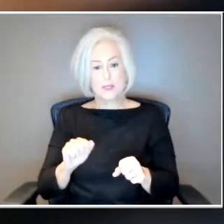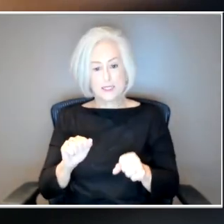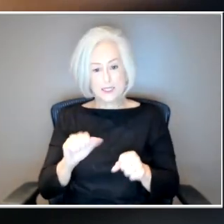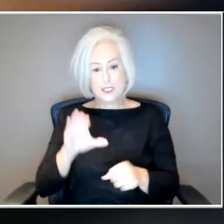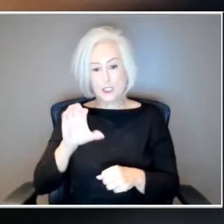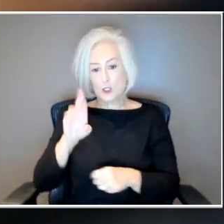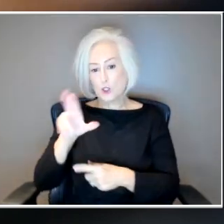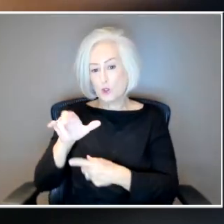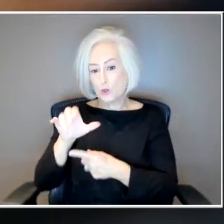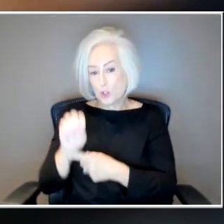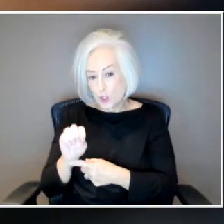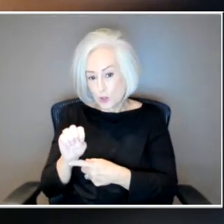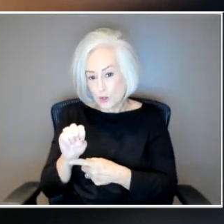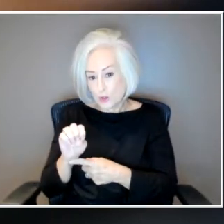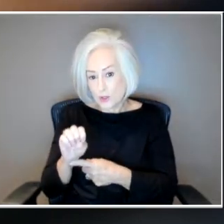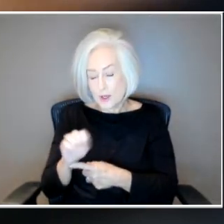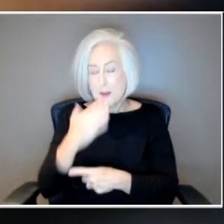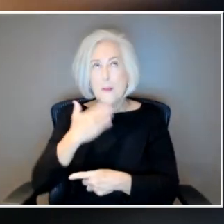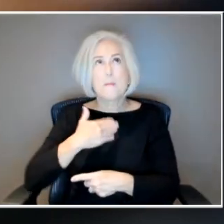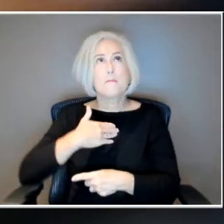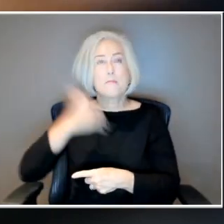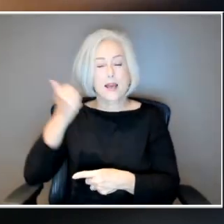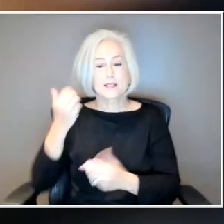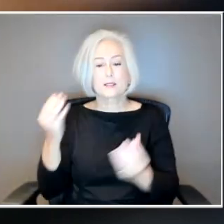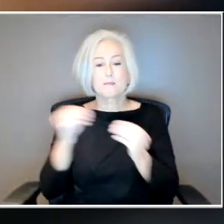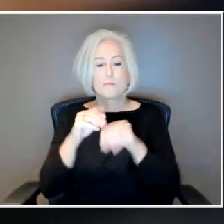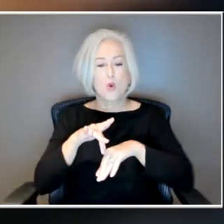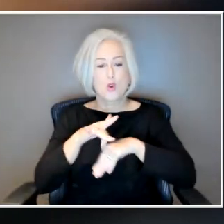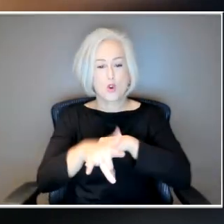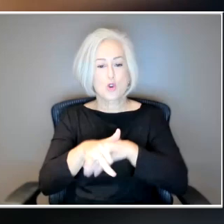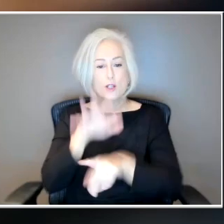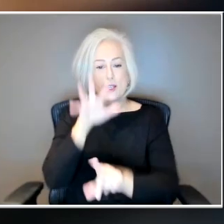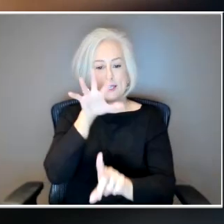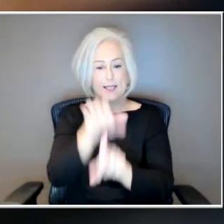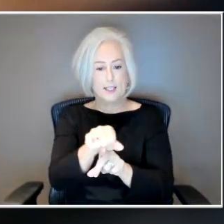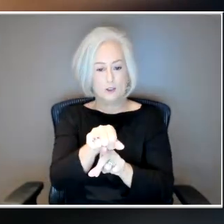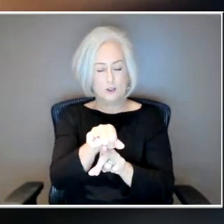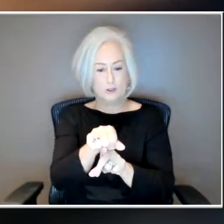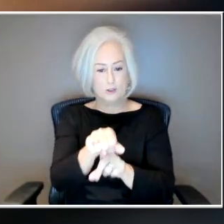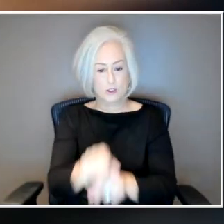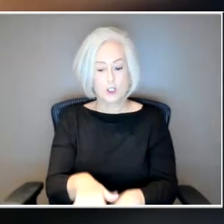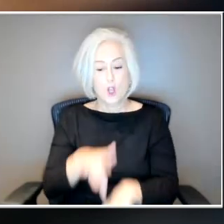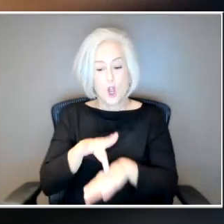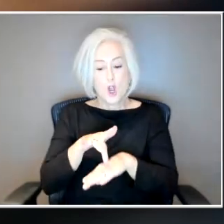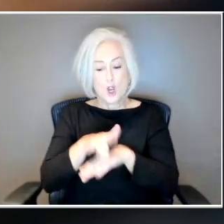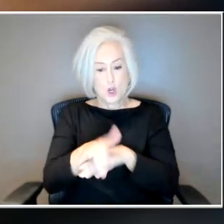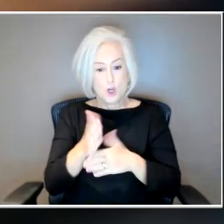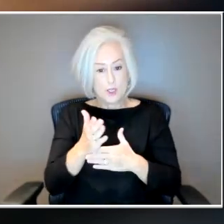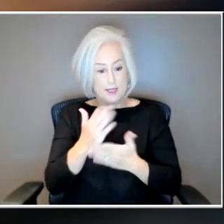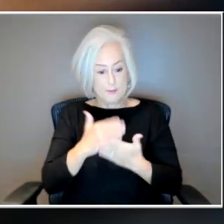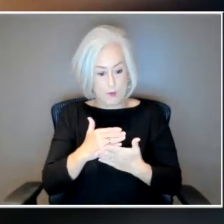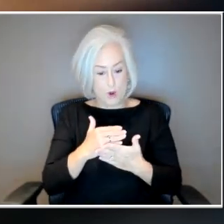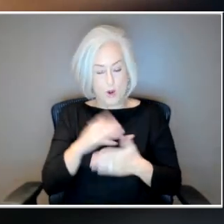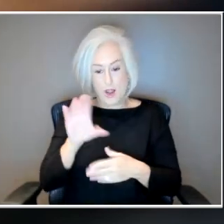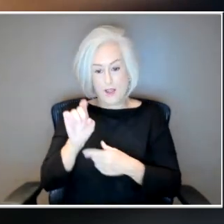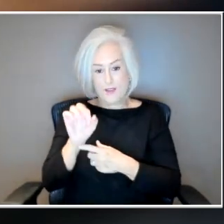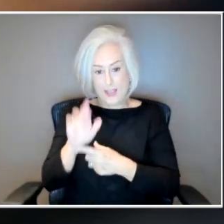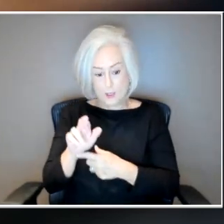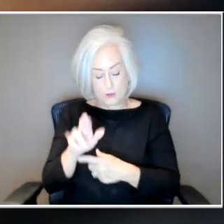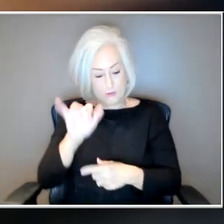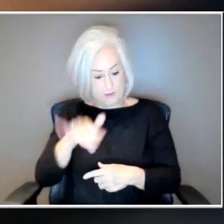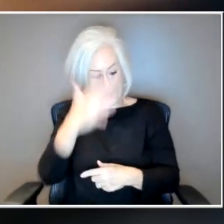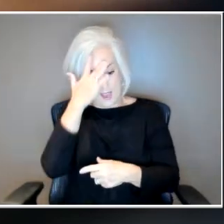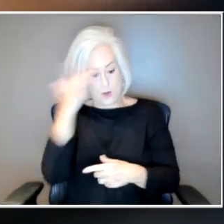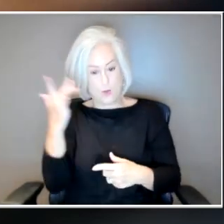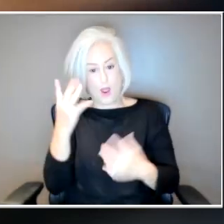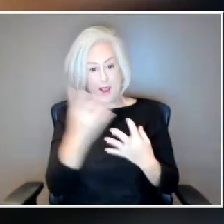is definitely the best the earlier it's caught. And with early stages of lung cancer, which is what these low-dose screening CTs are trying